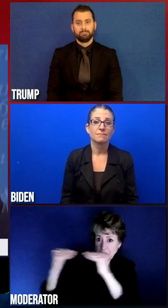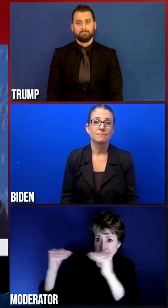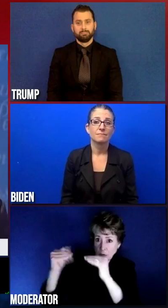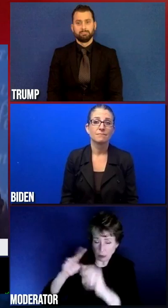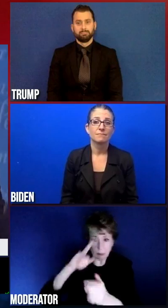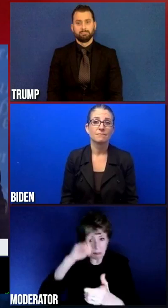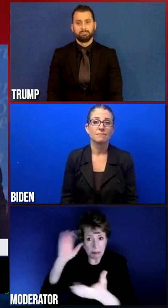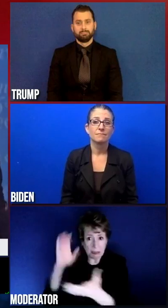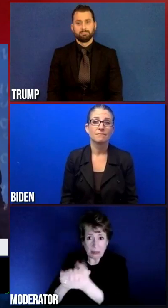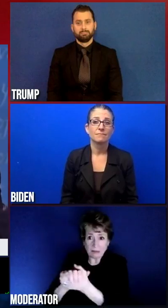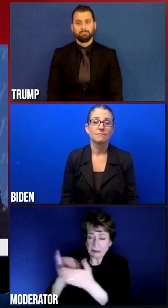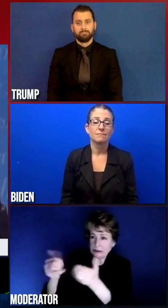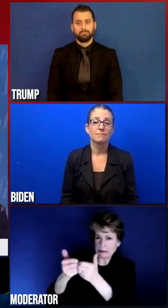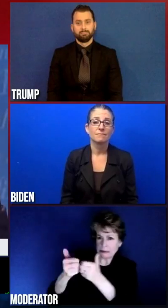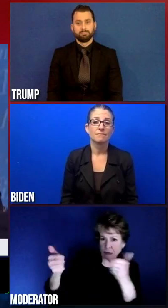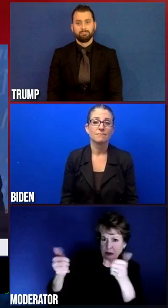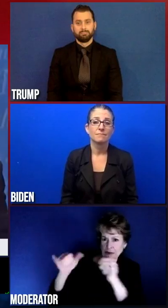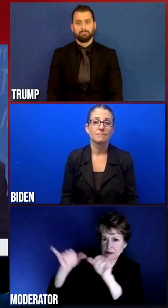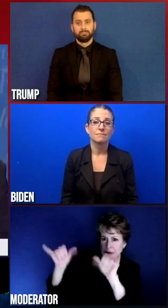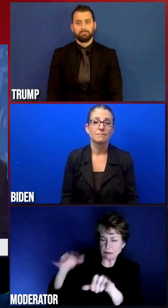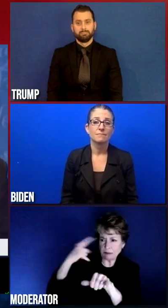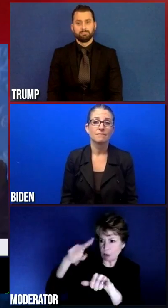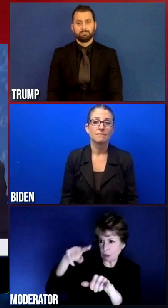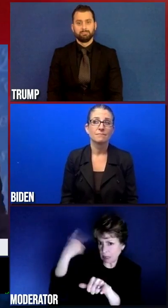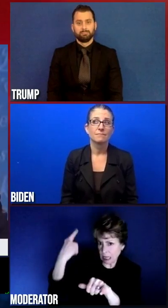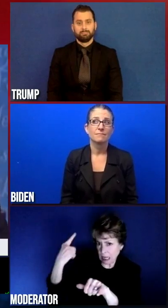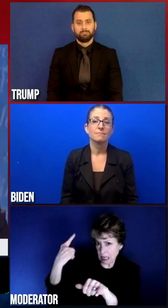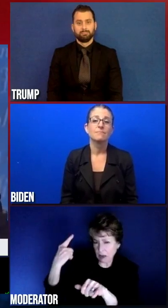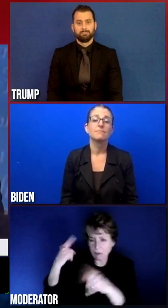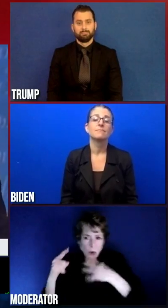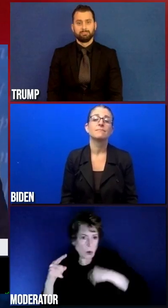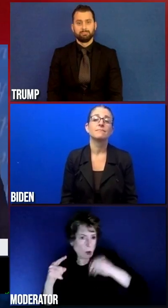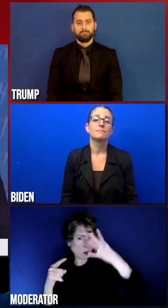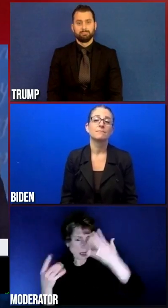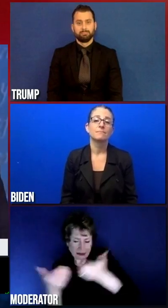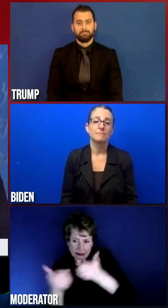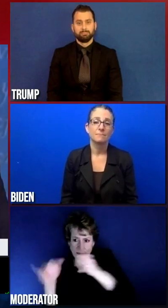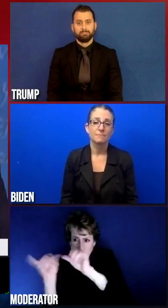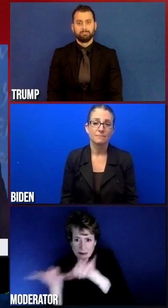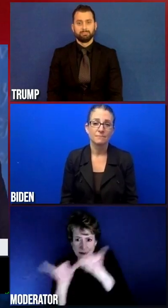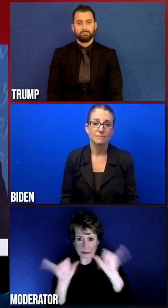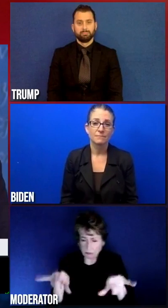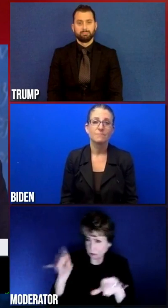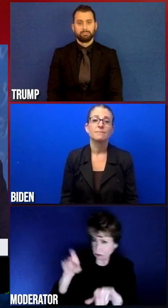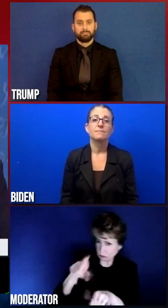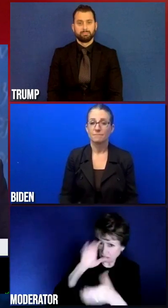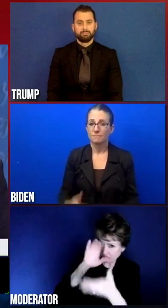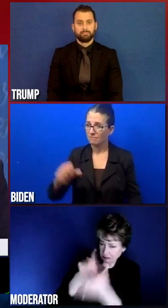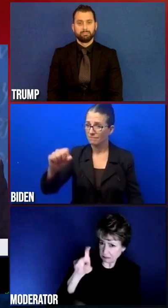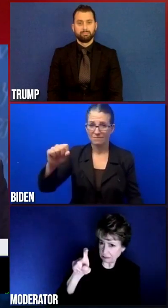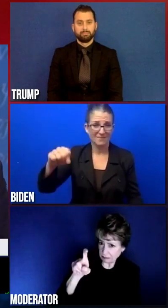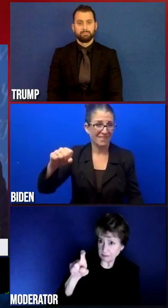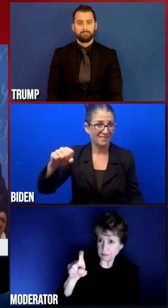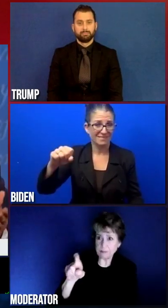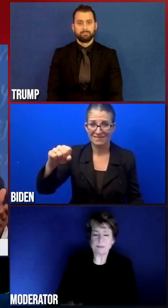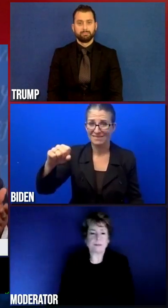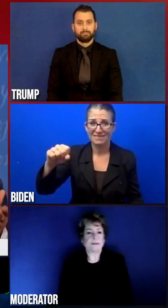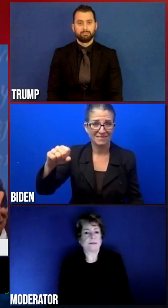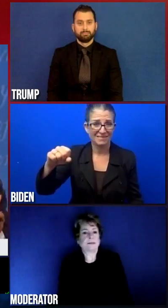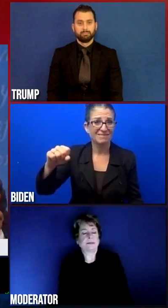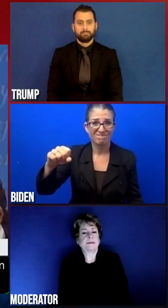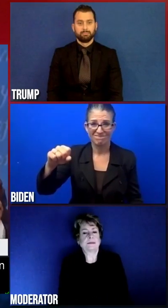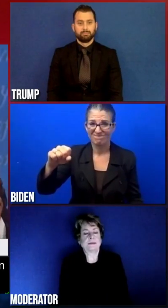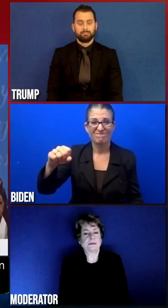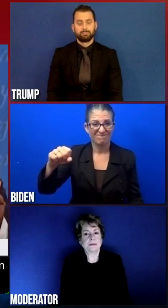in this country? Yes, there is. There's systemic injustice in this country, in education and work and in